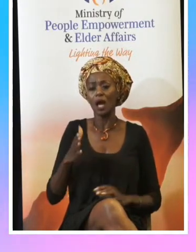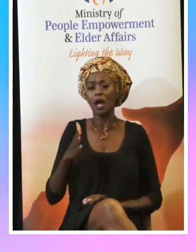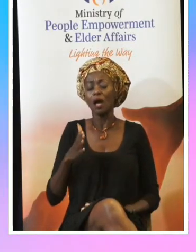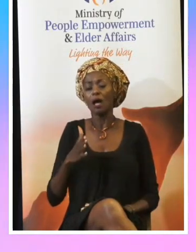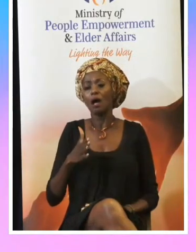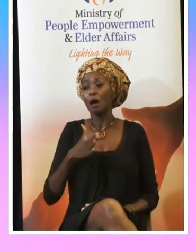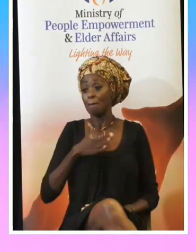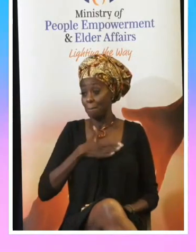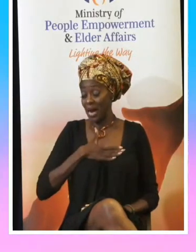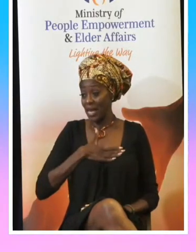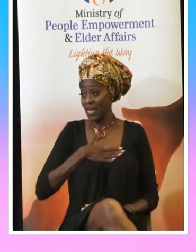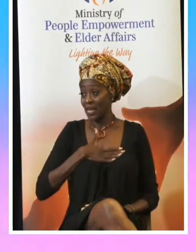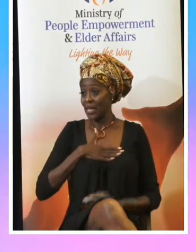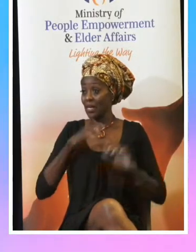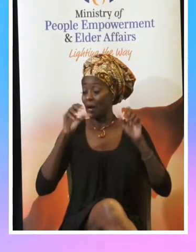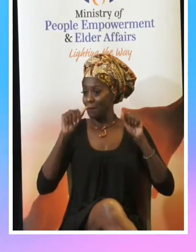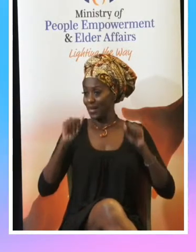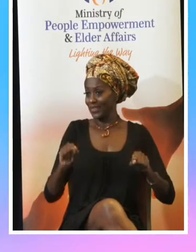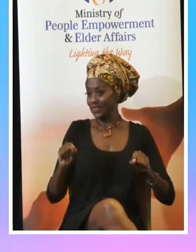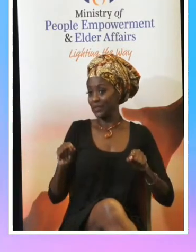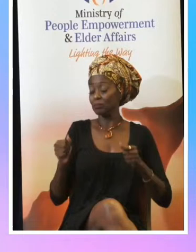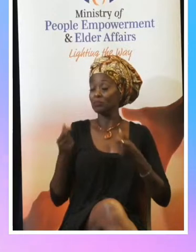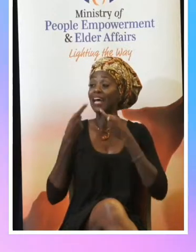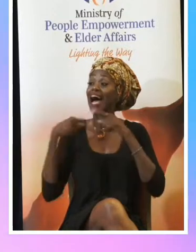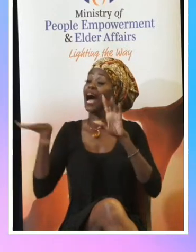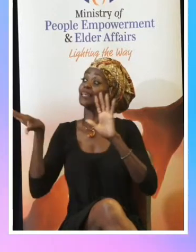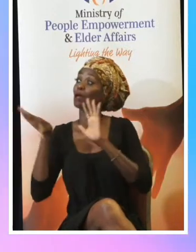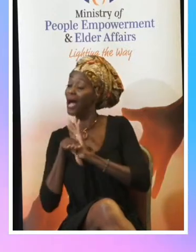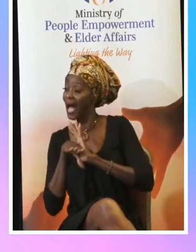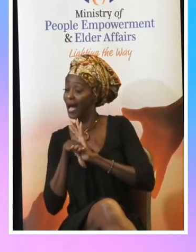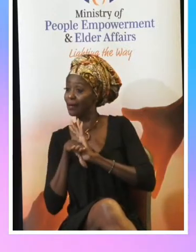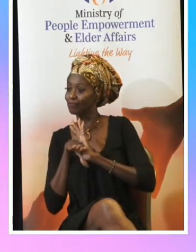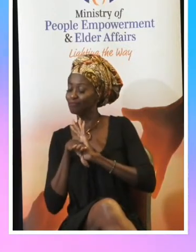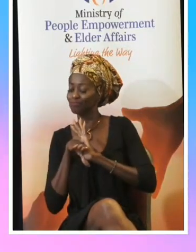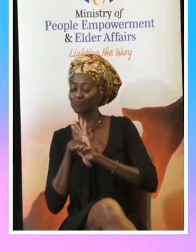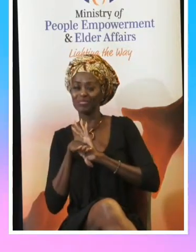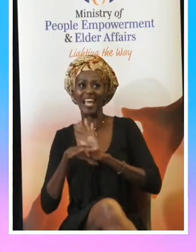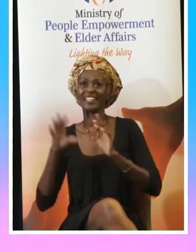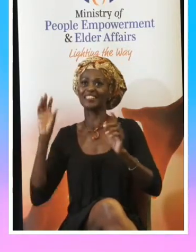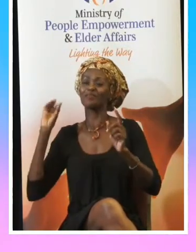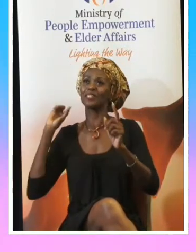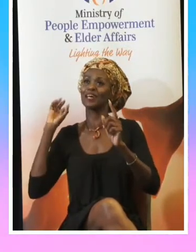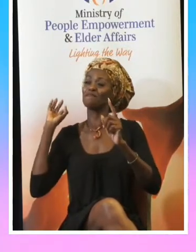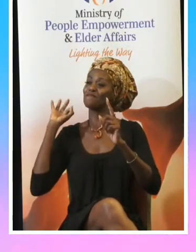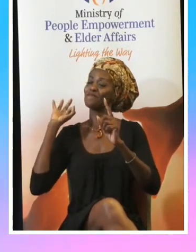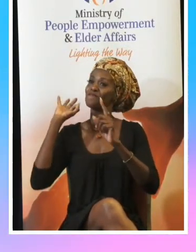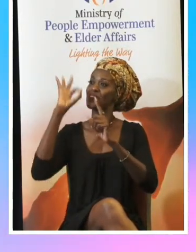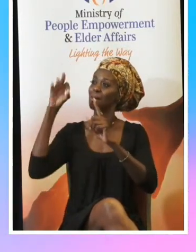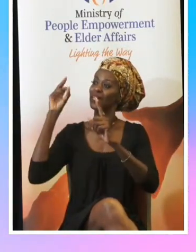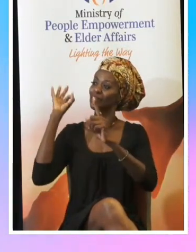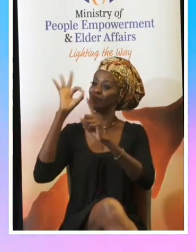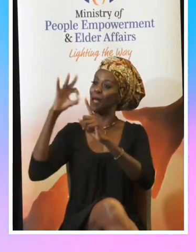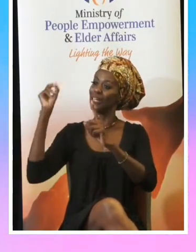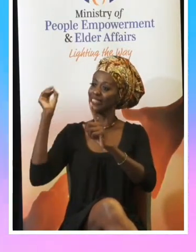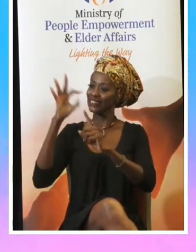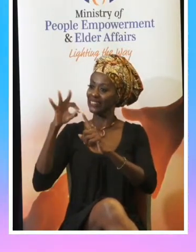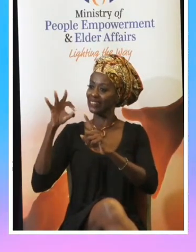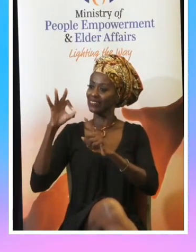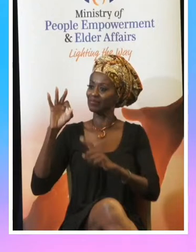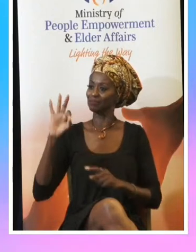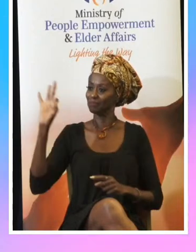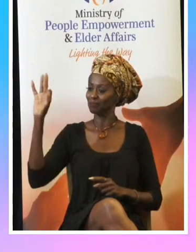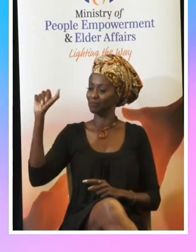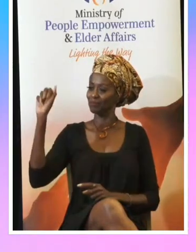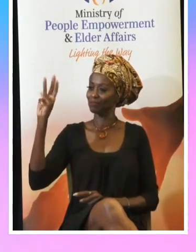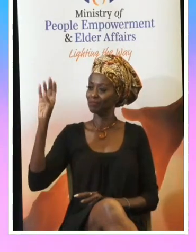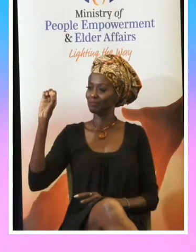My ability to retort is legendary, so I perhaps gave as good as